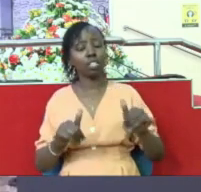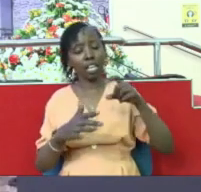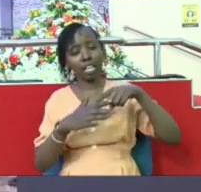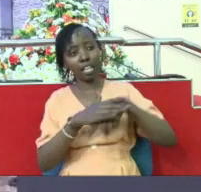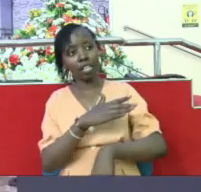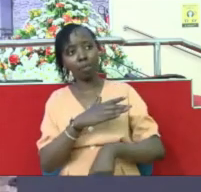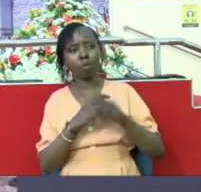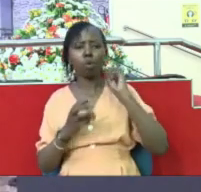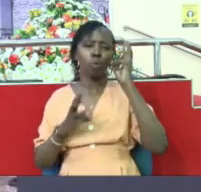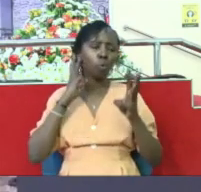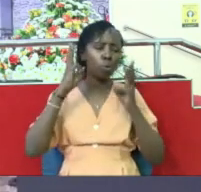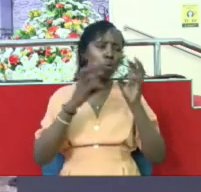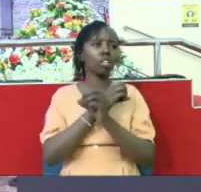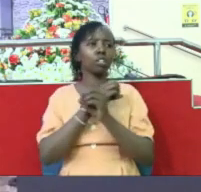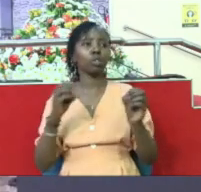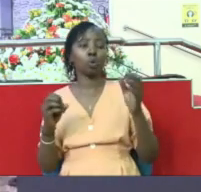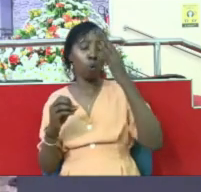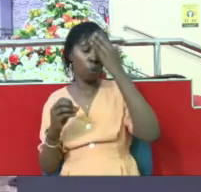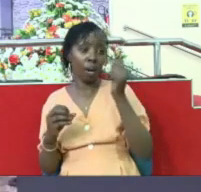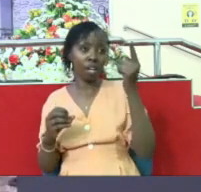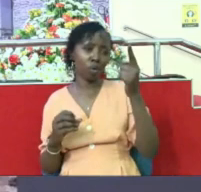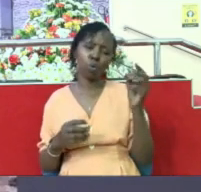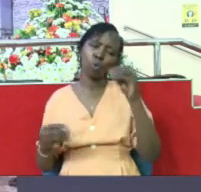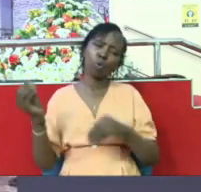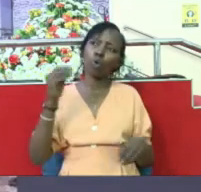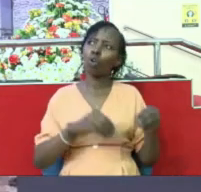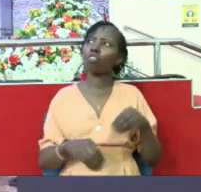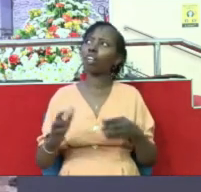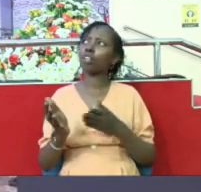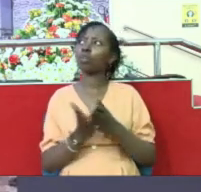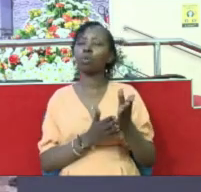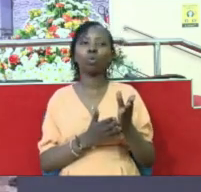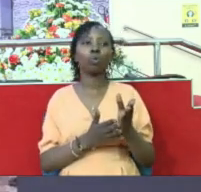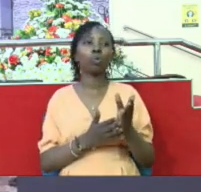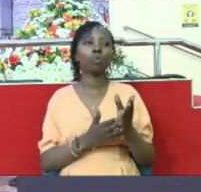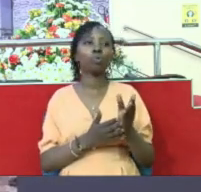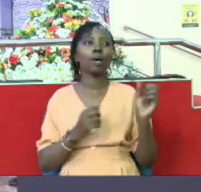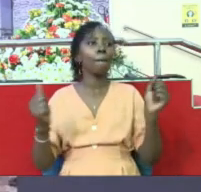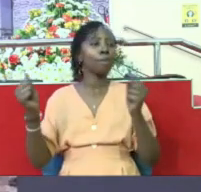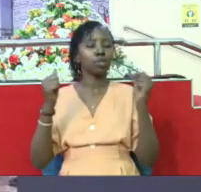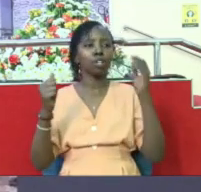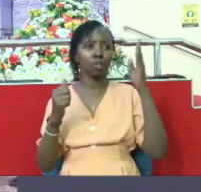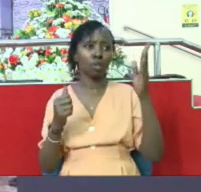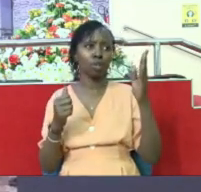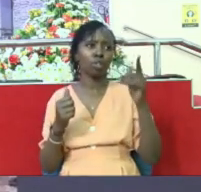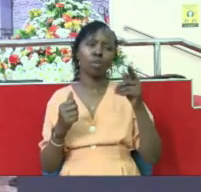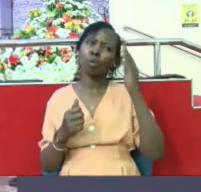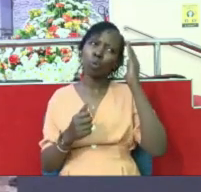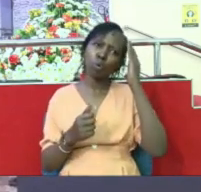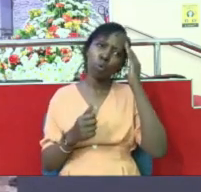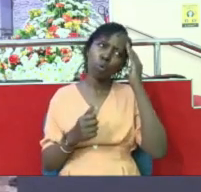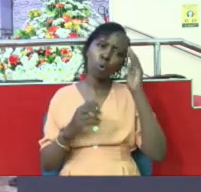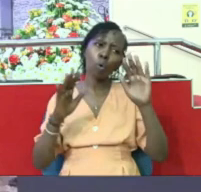Because you give from your ability. Do you know why we get embarrassed? Do you know why we